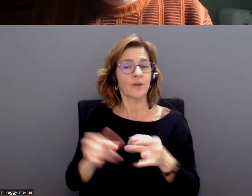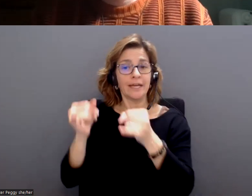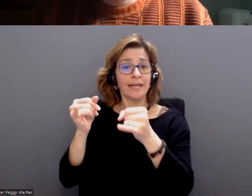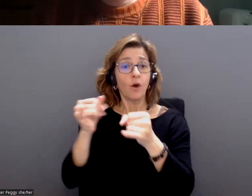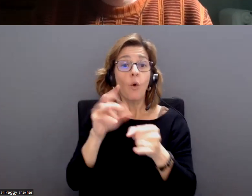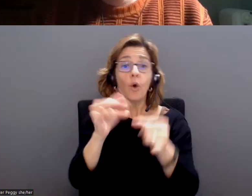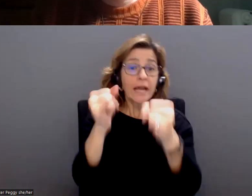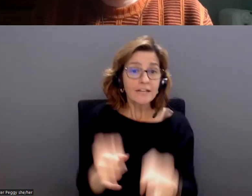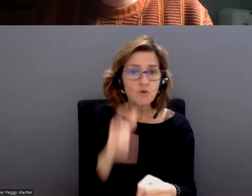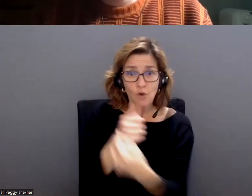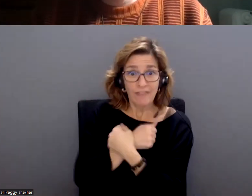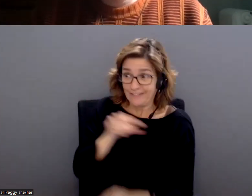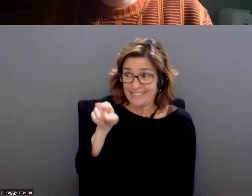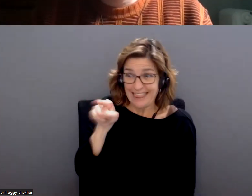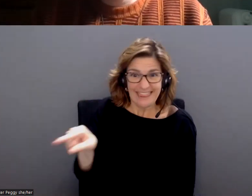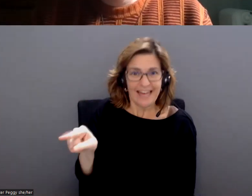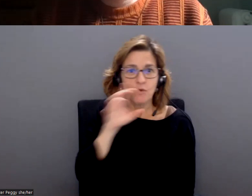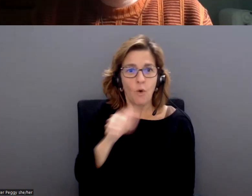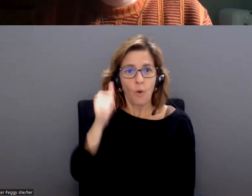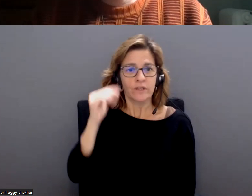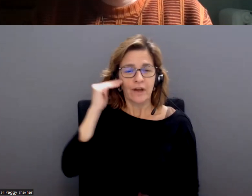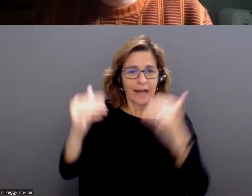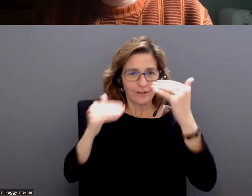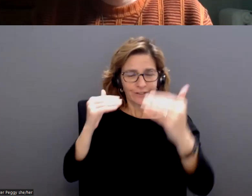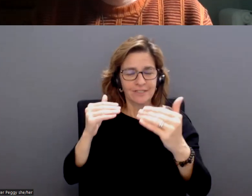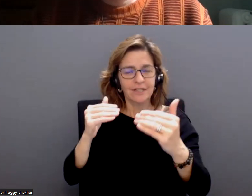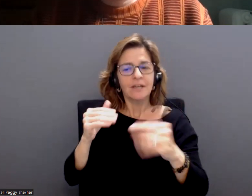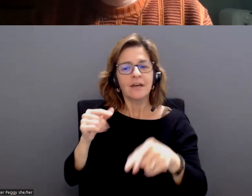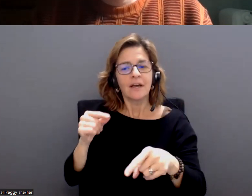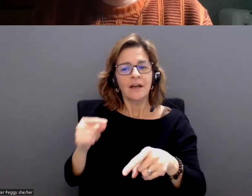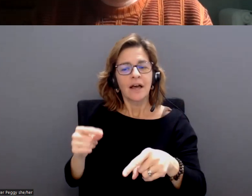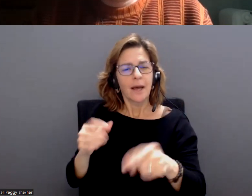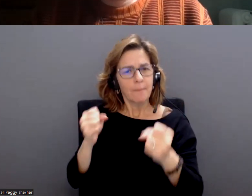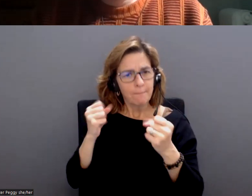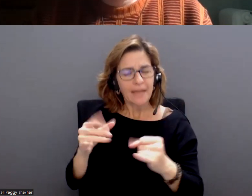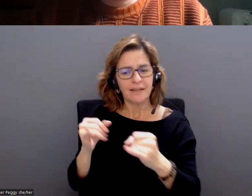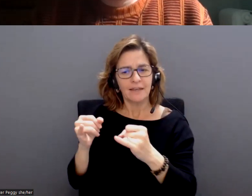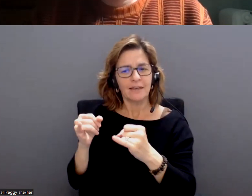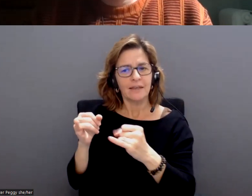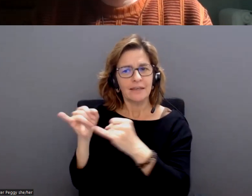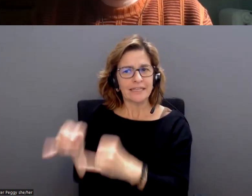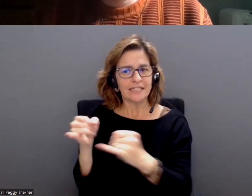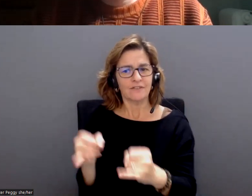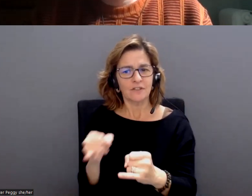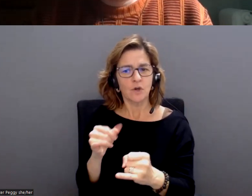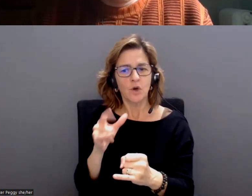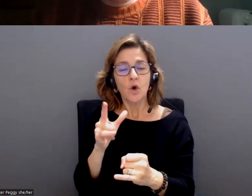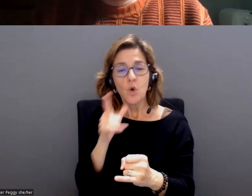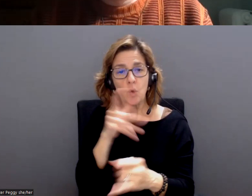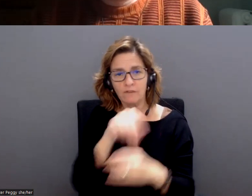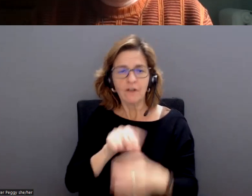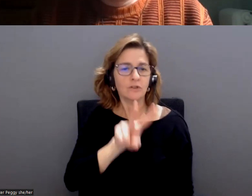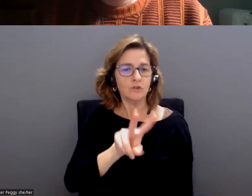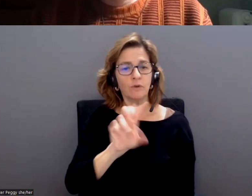older adults, and we're seeing many individuals that live part of the